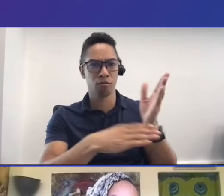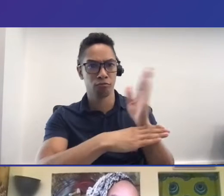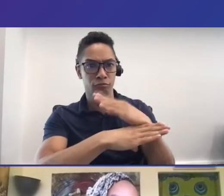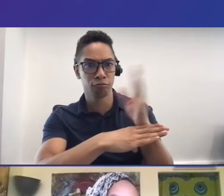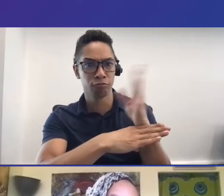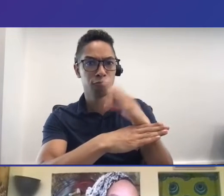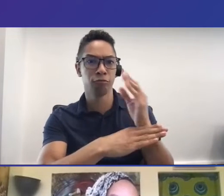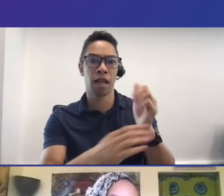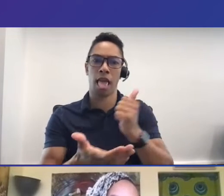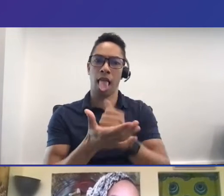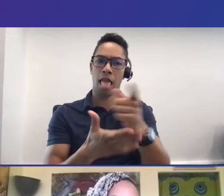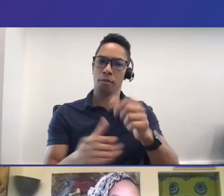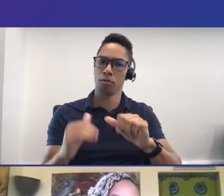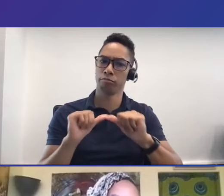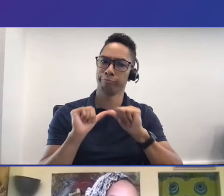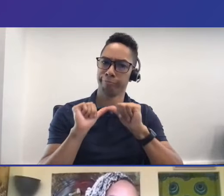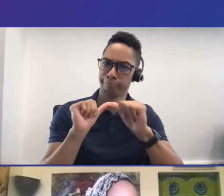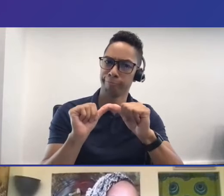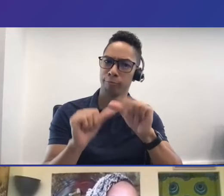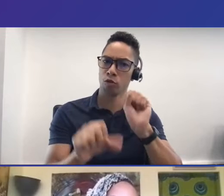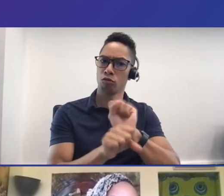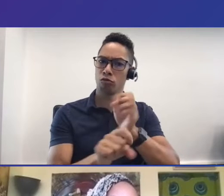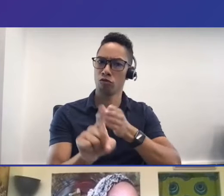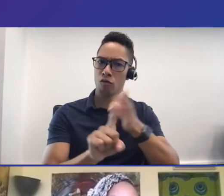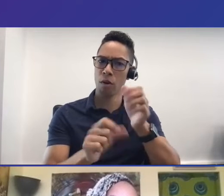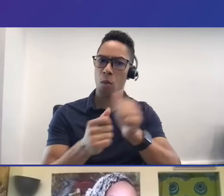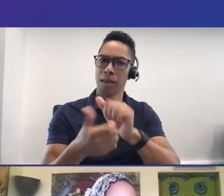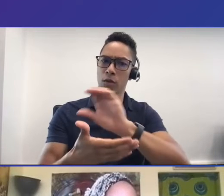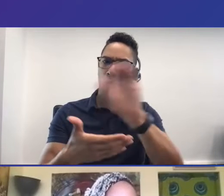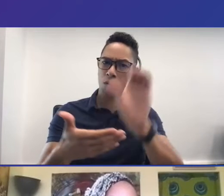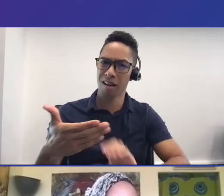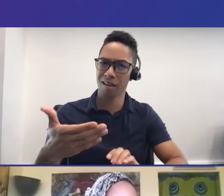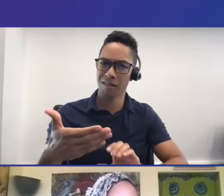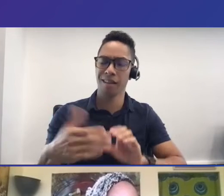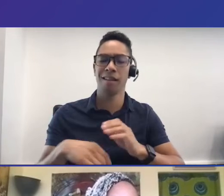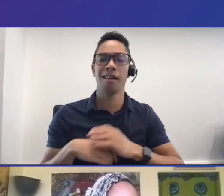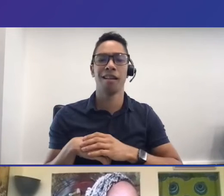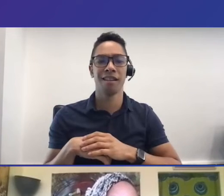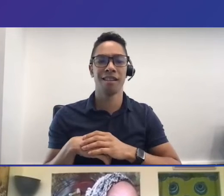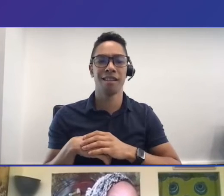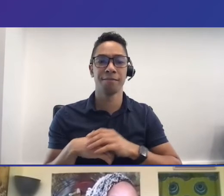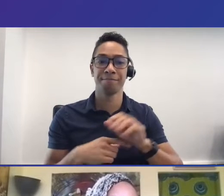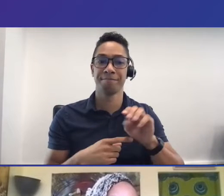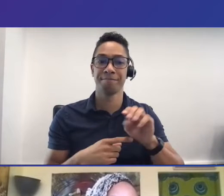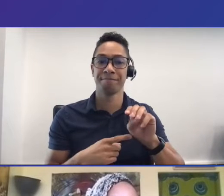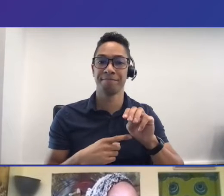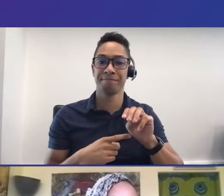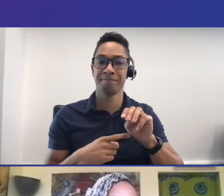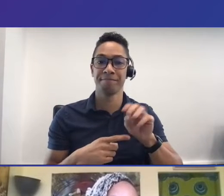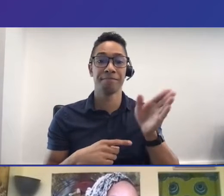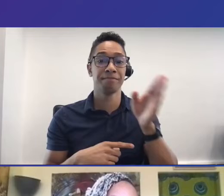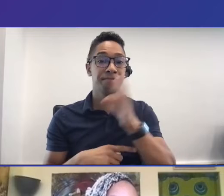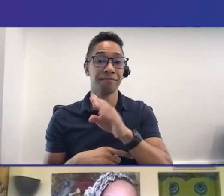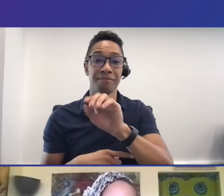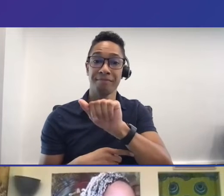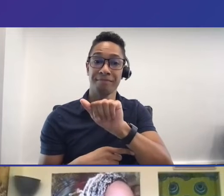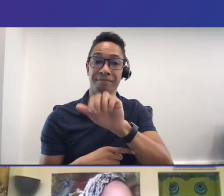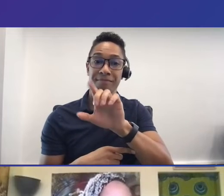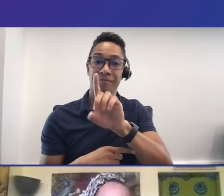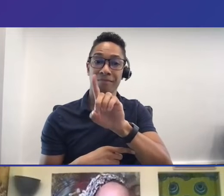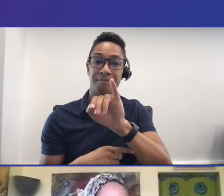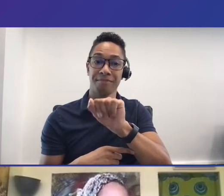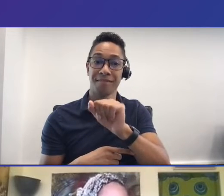sustain a career in with choreography and with dance. And Yeah. Yeah, and Adia, we chatted,